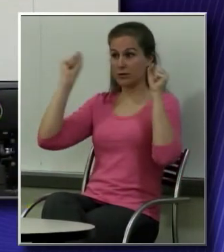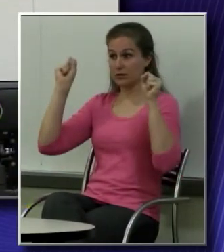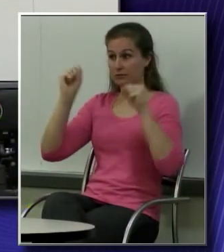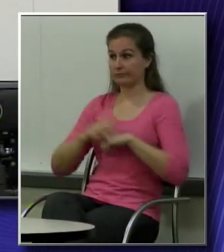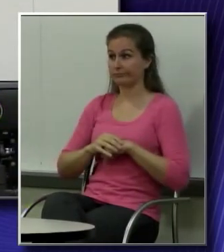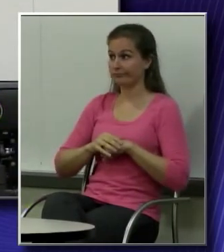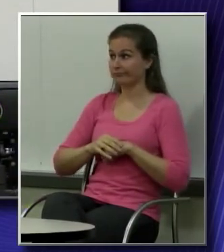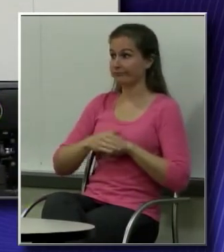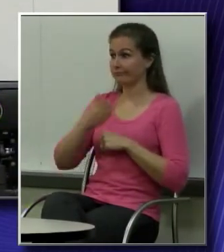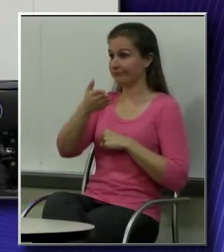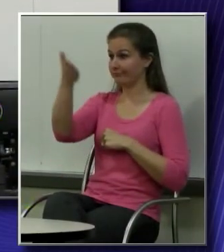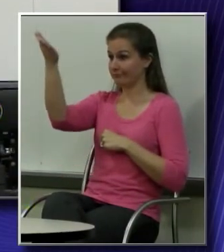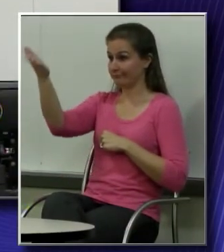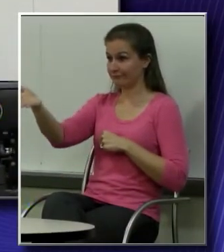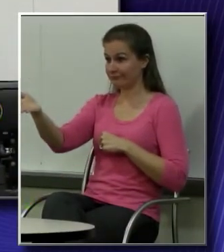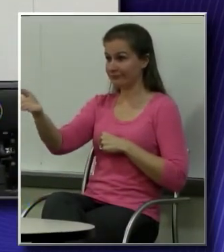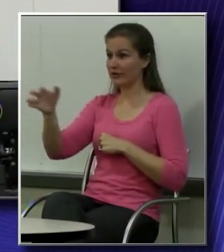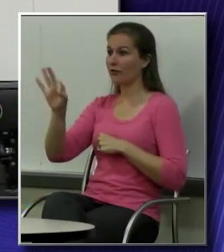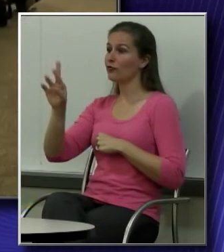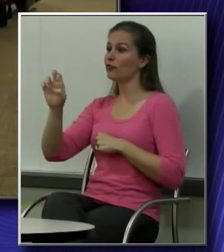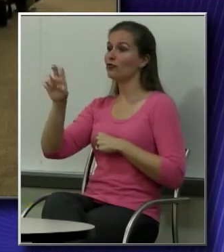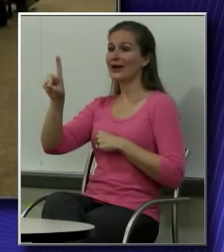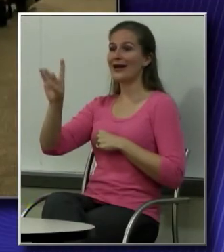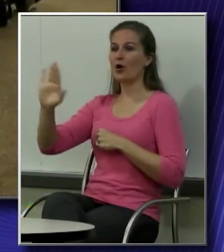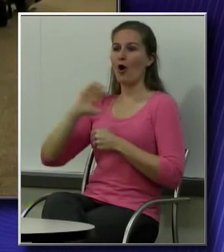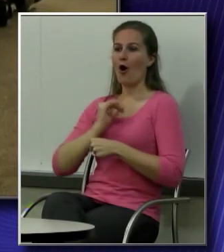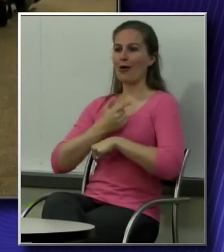timekeeper, Fred, raise your hand.